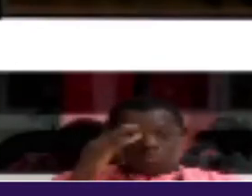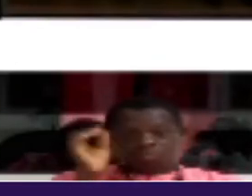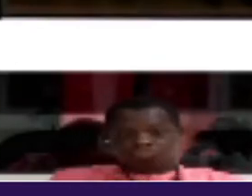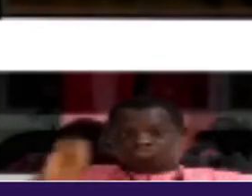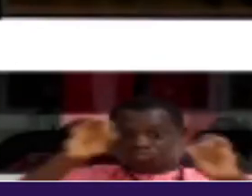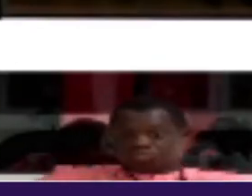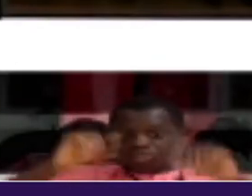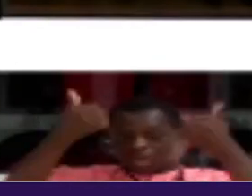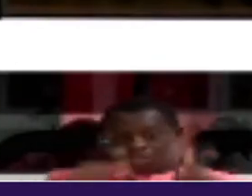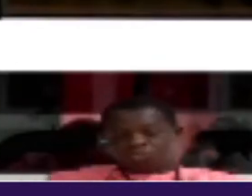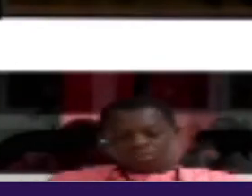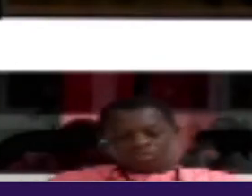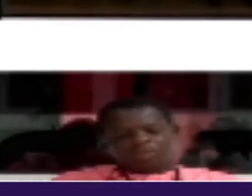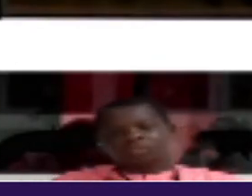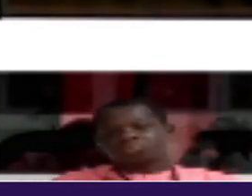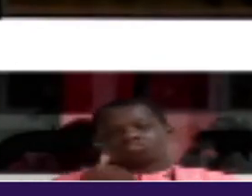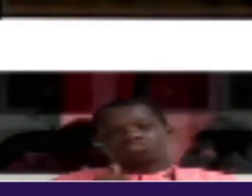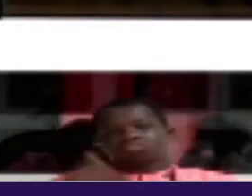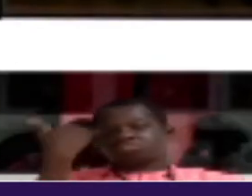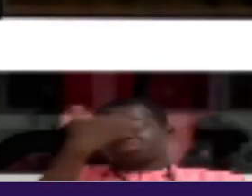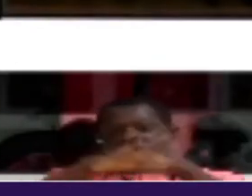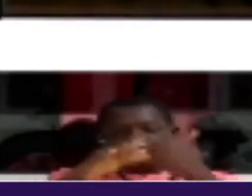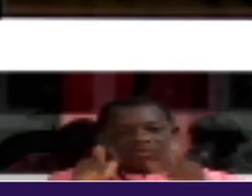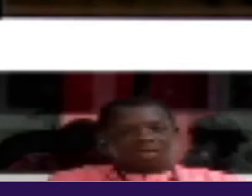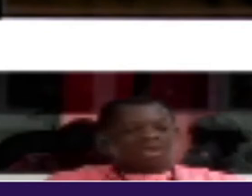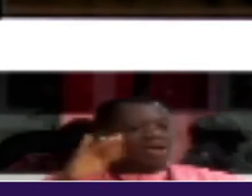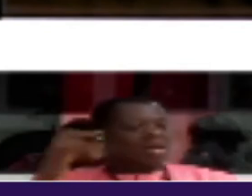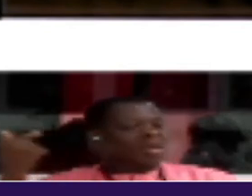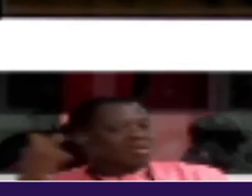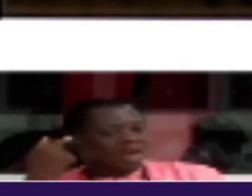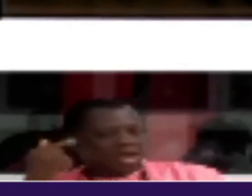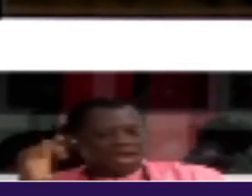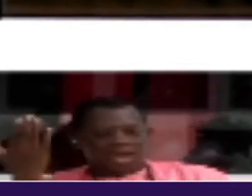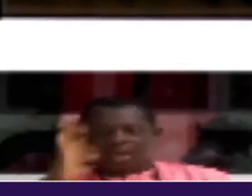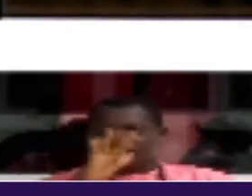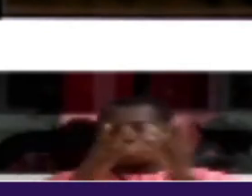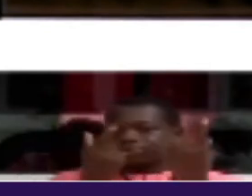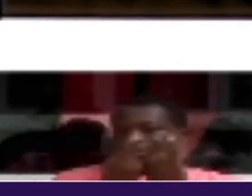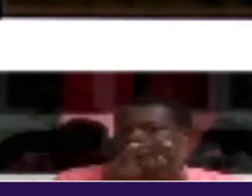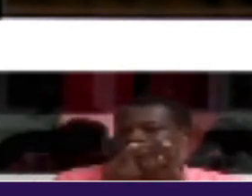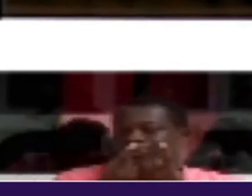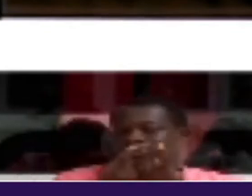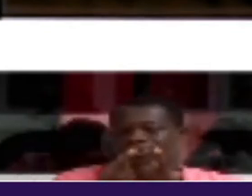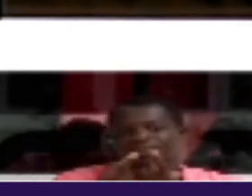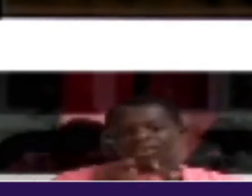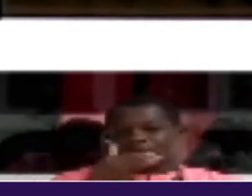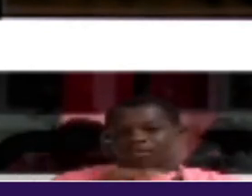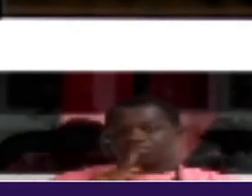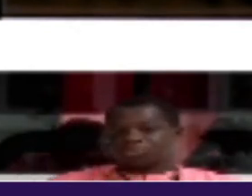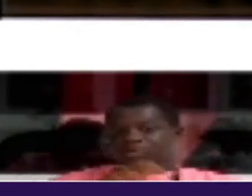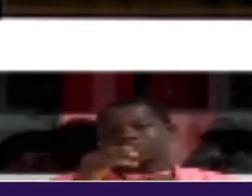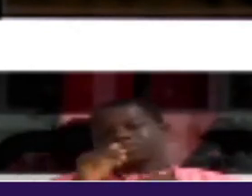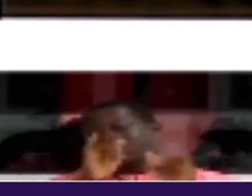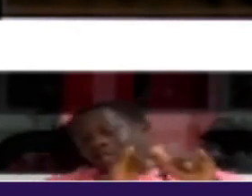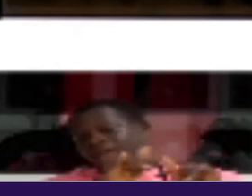something happened, I don't hear anything or I don't see anything because I was at the vehicle. Because in military, they don't abandon vehicles like